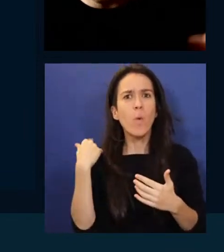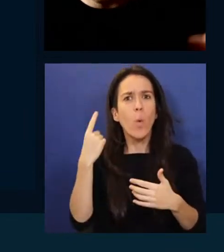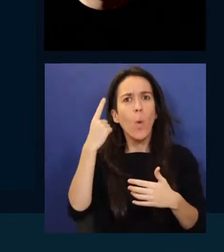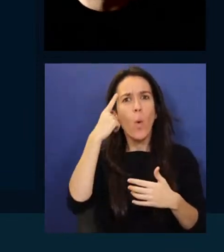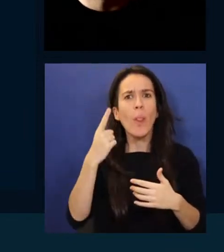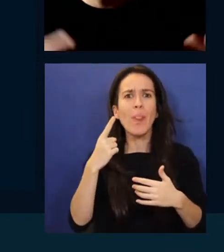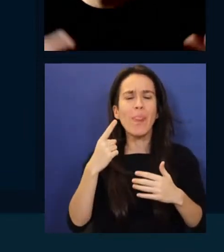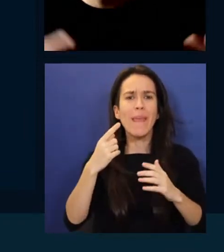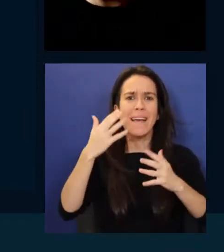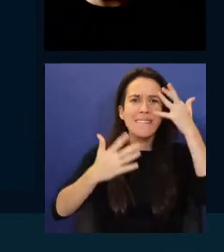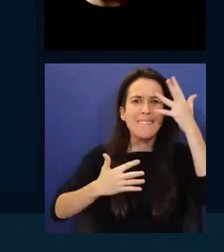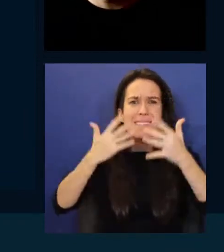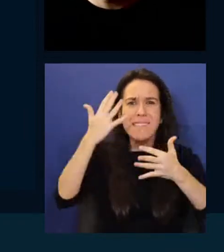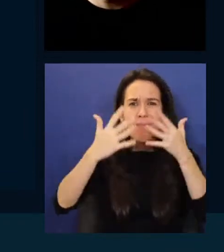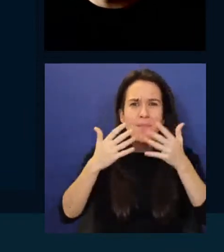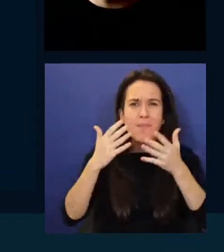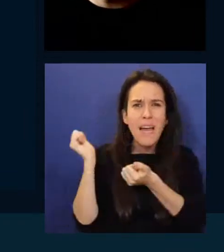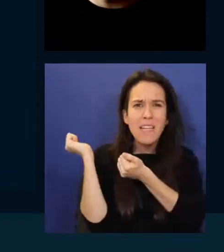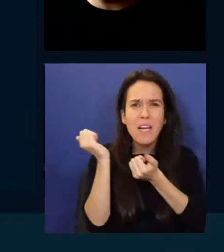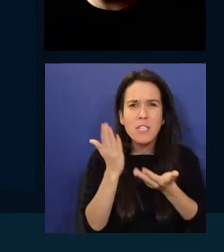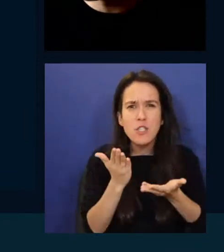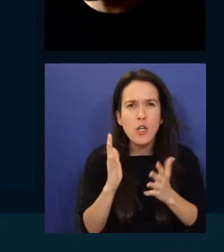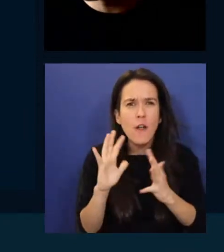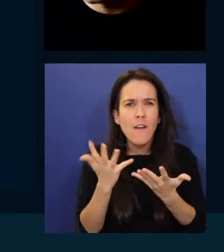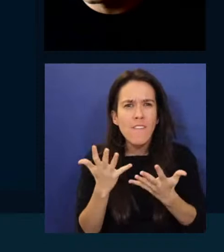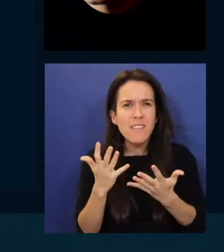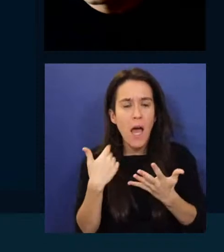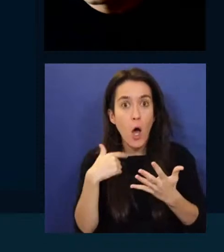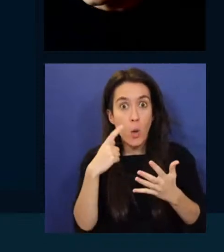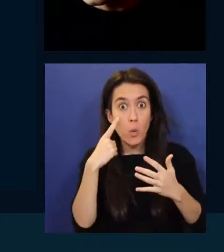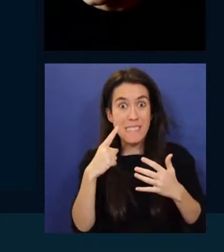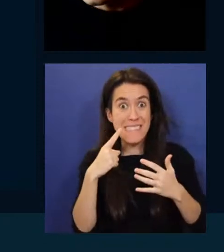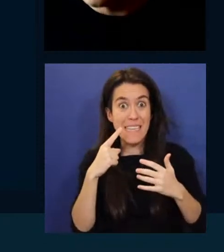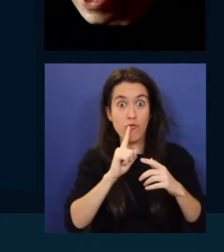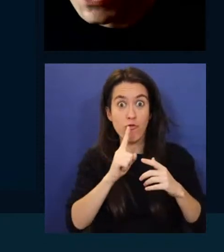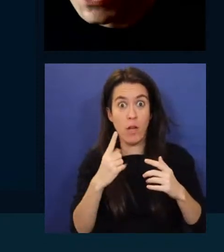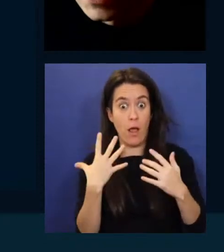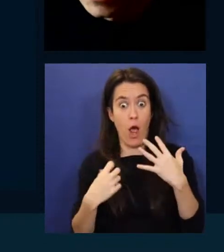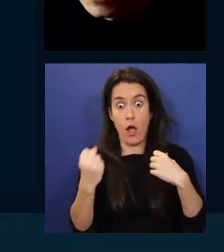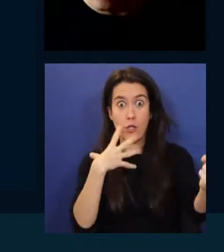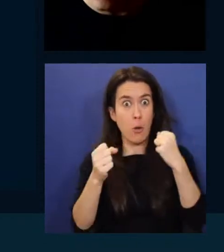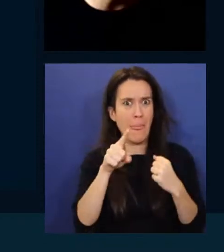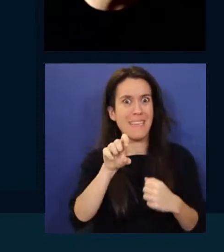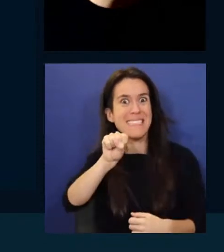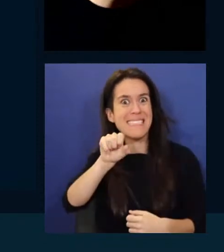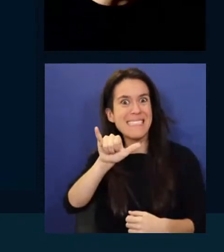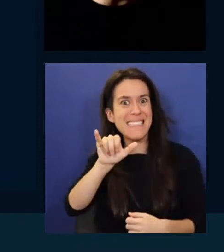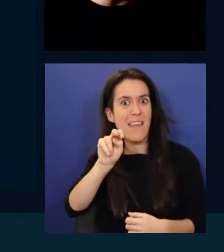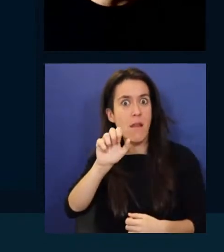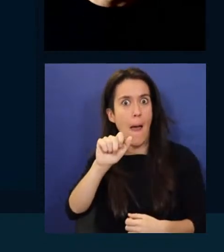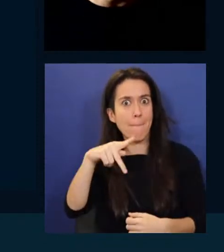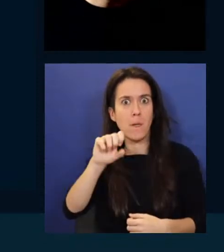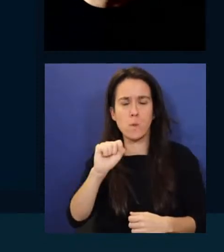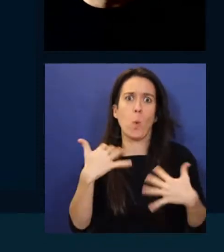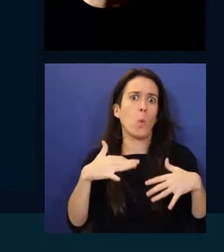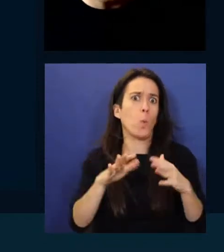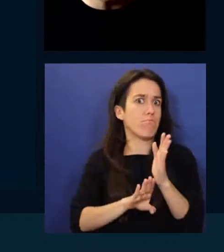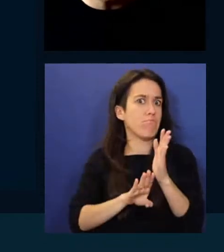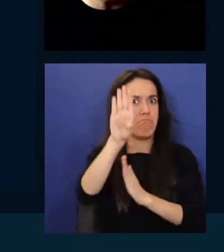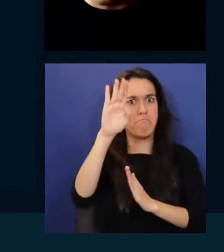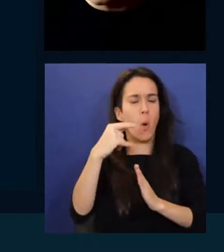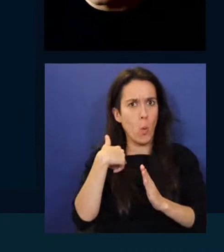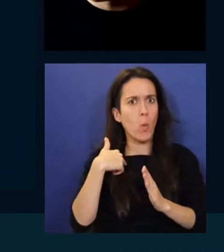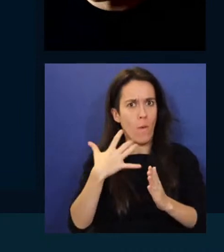grow in that manner in terms of both customer interest and the consumption that we're seeing, as we've seen with Synapse. We significantly continue to invest in Power BI.